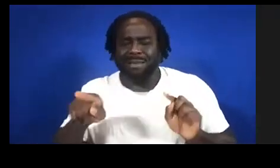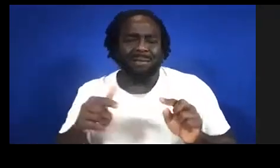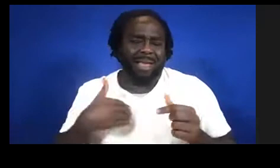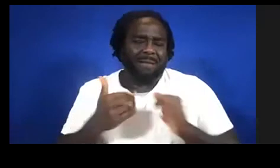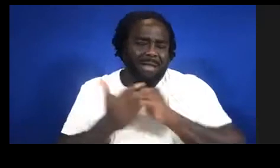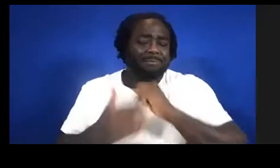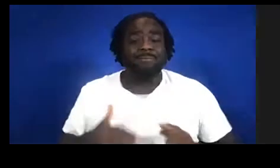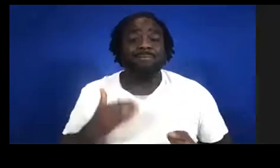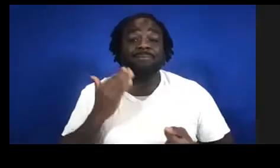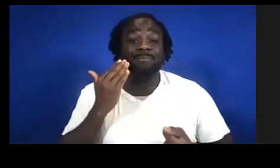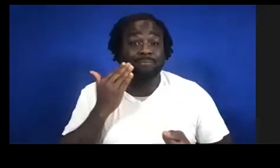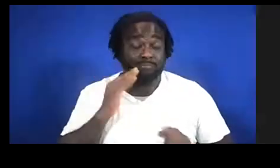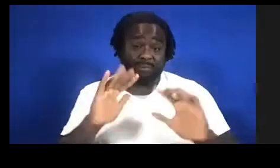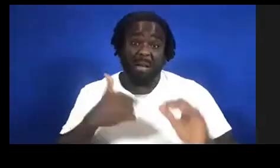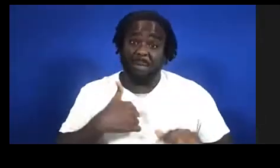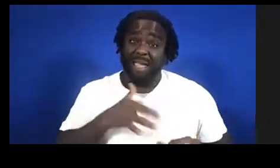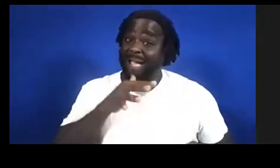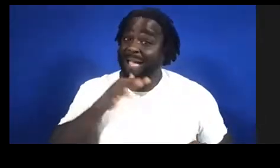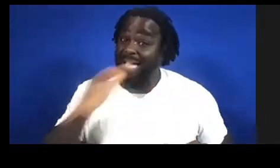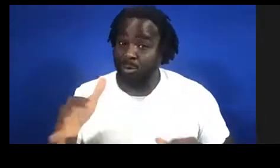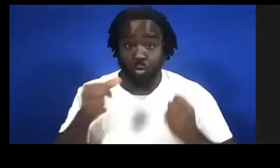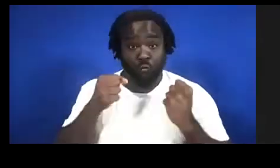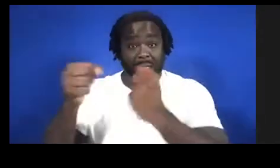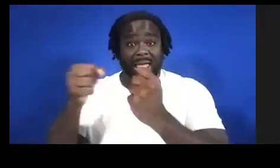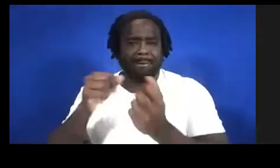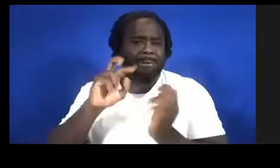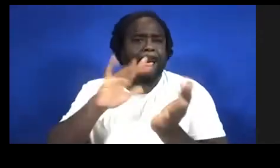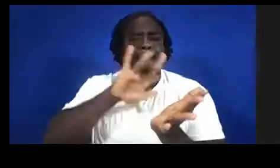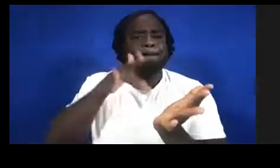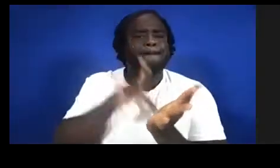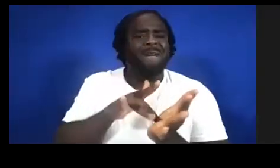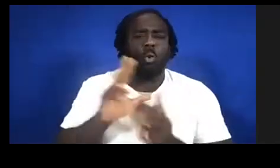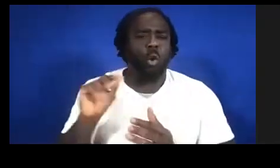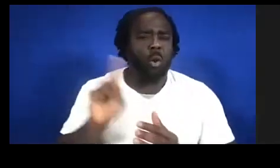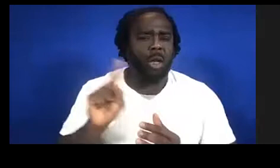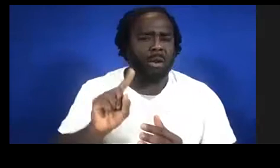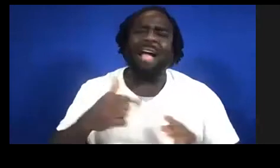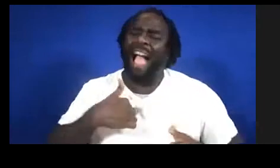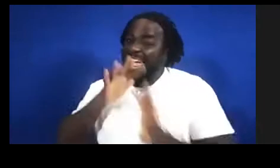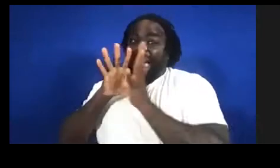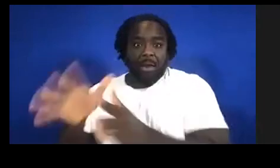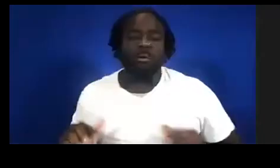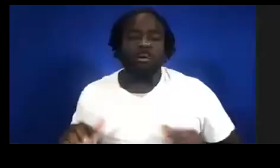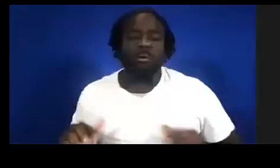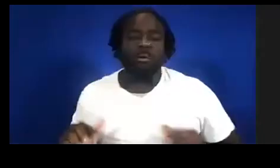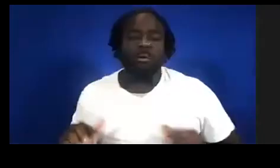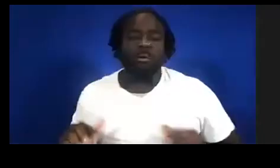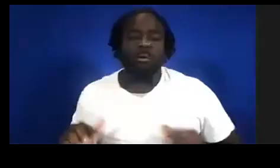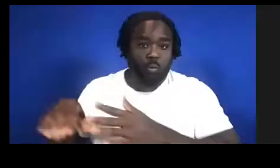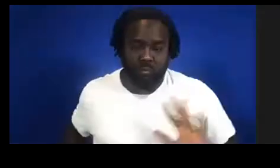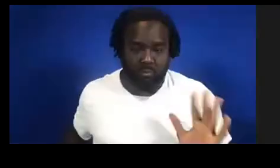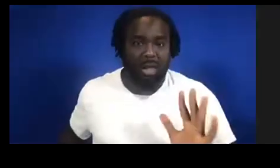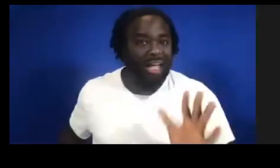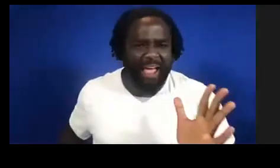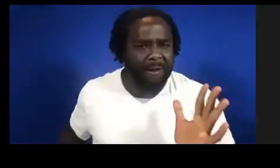a big city. But you know, you got a lot of country in between there. And I hate driving in the